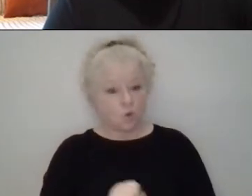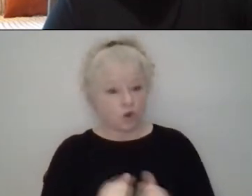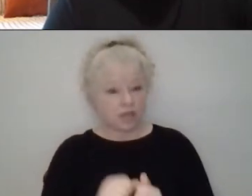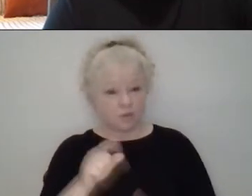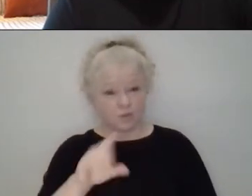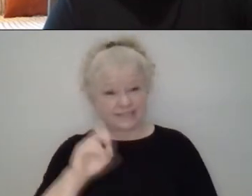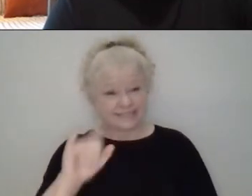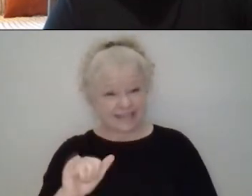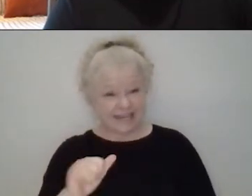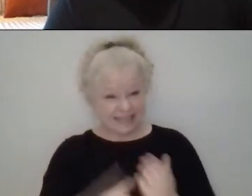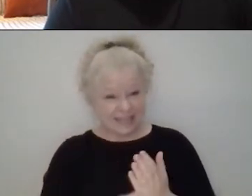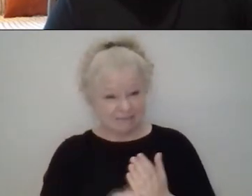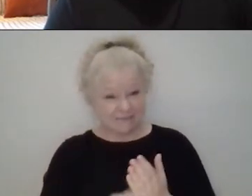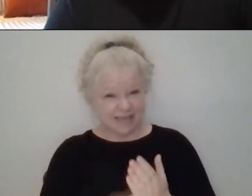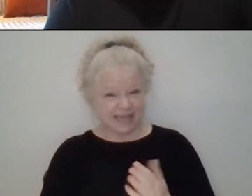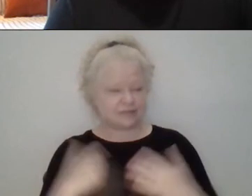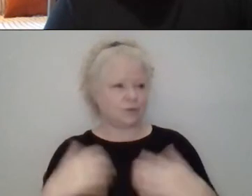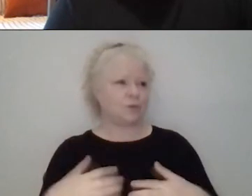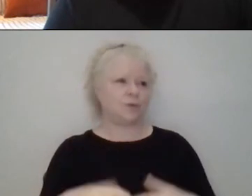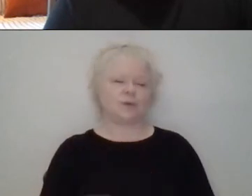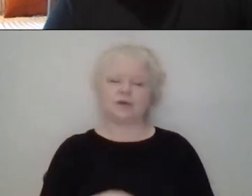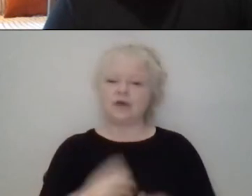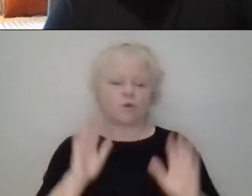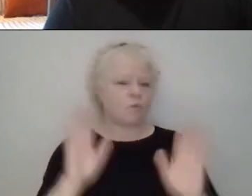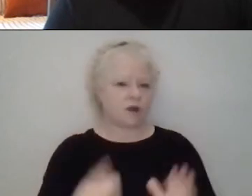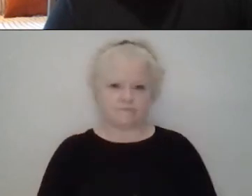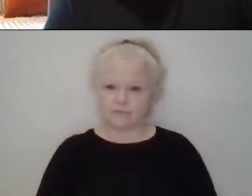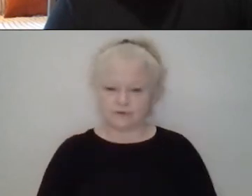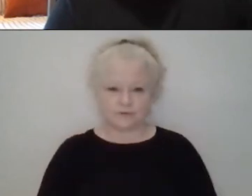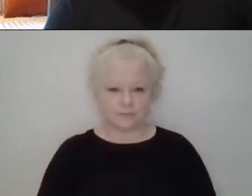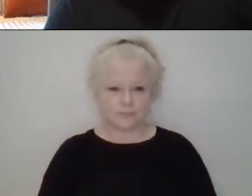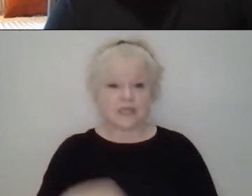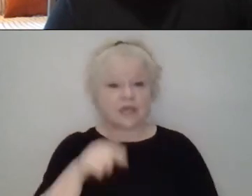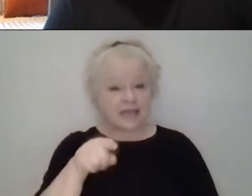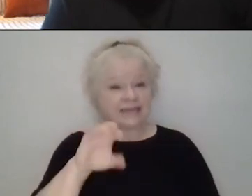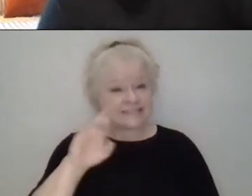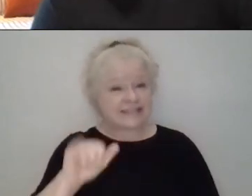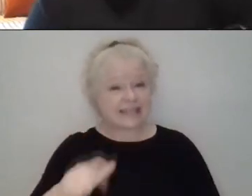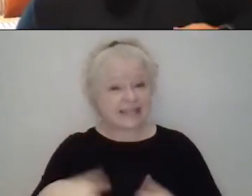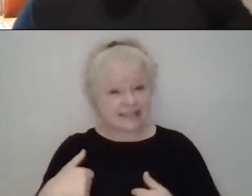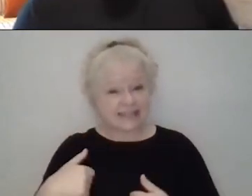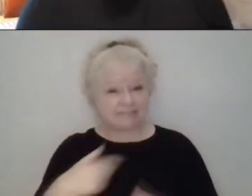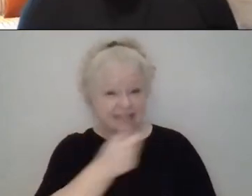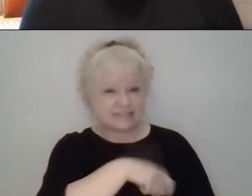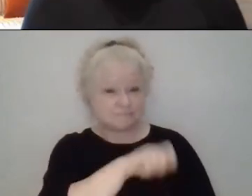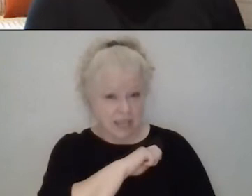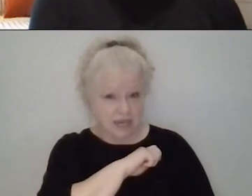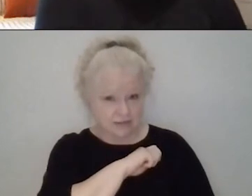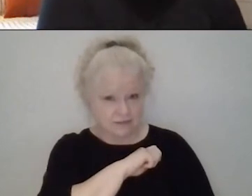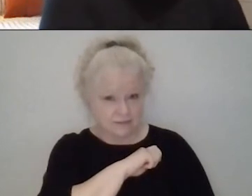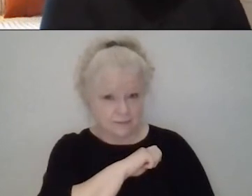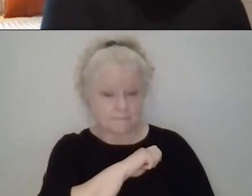magazine underscores all of that. Cindy not only lived in Spain, but she